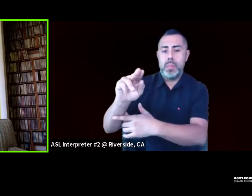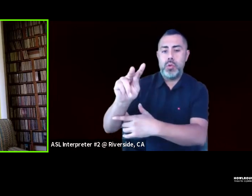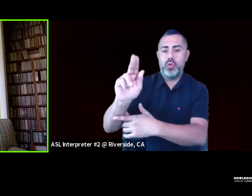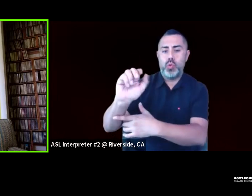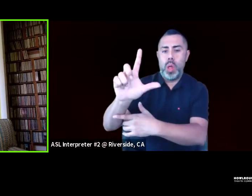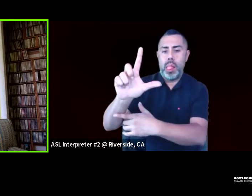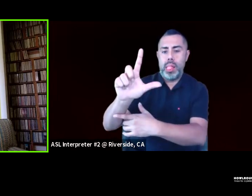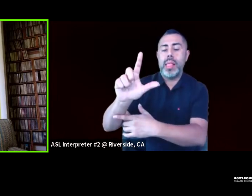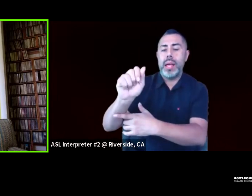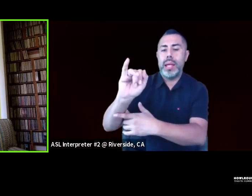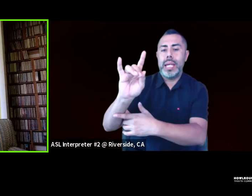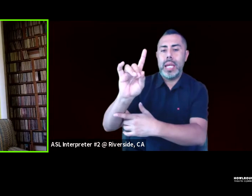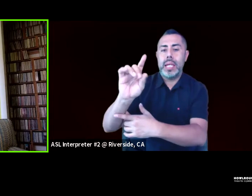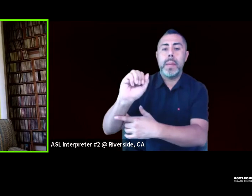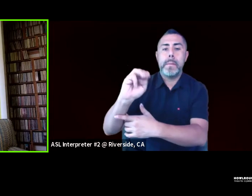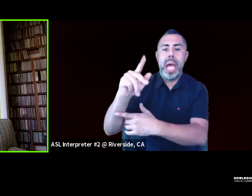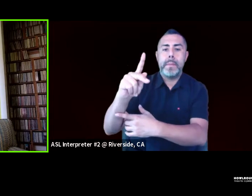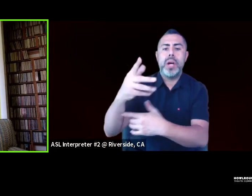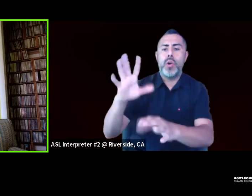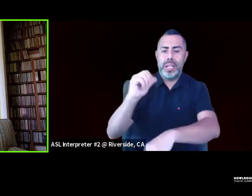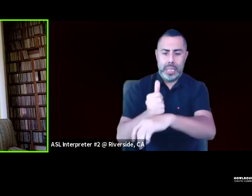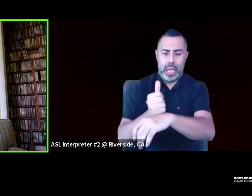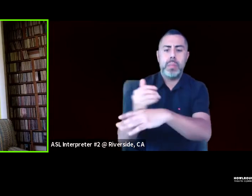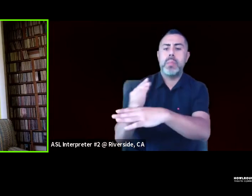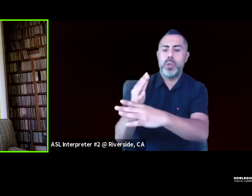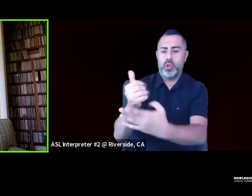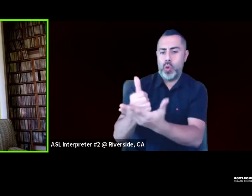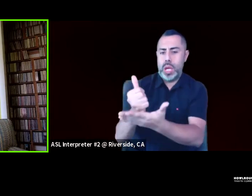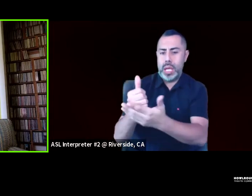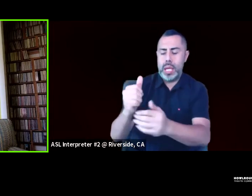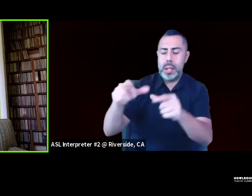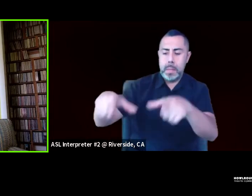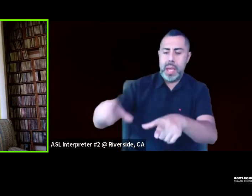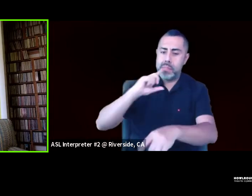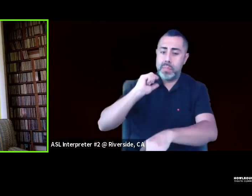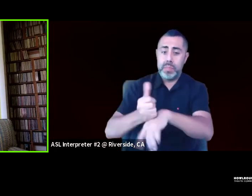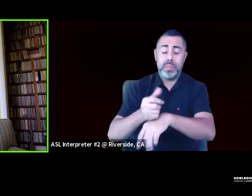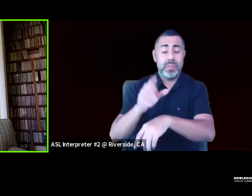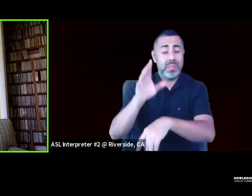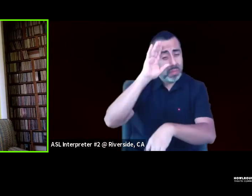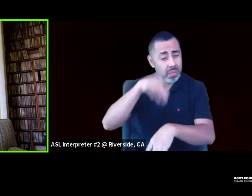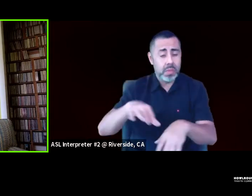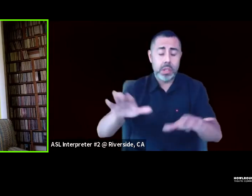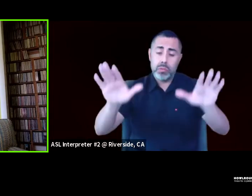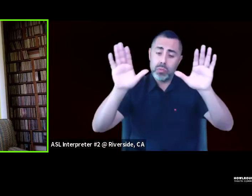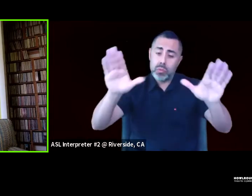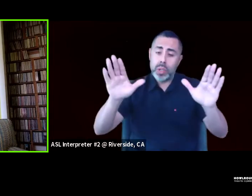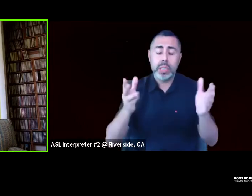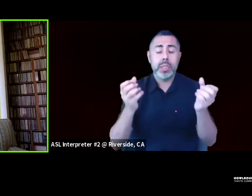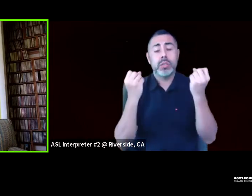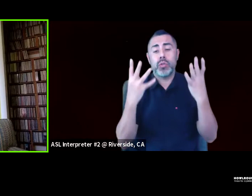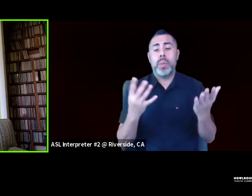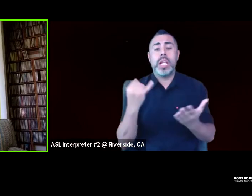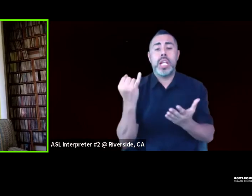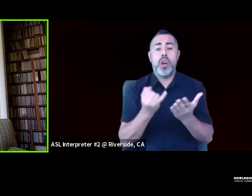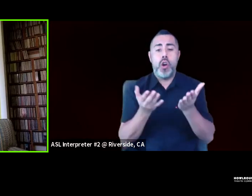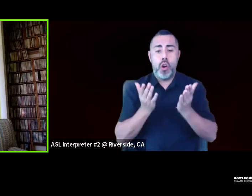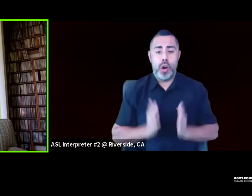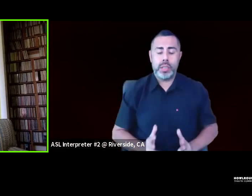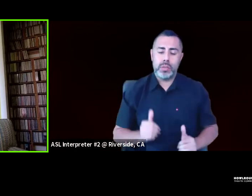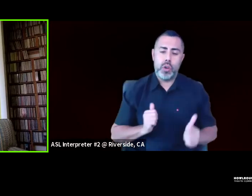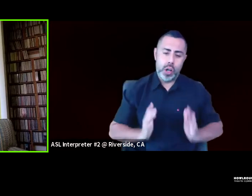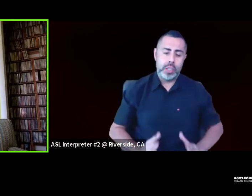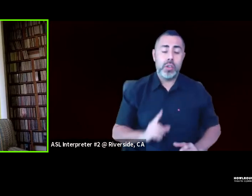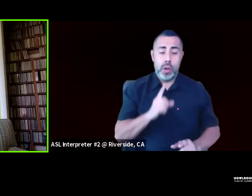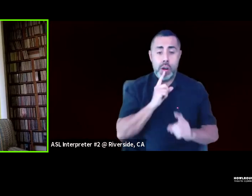pandemic. It's great that so many artists are contributing, and it's also great to reach out to those